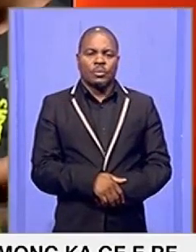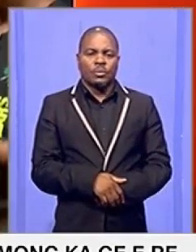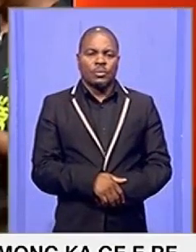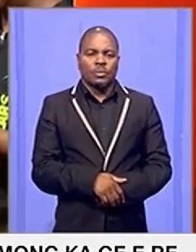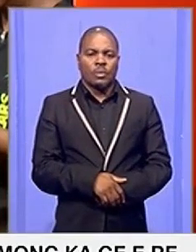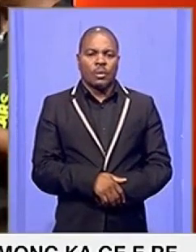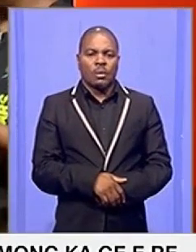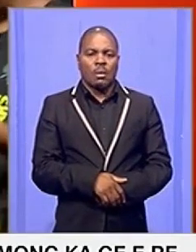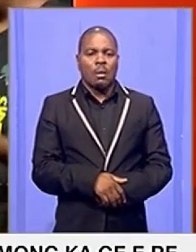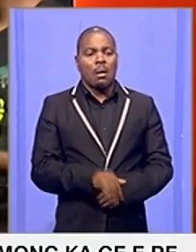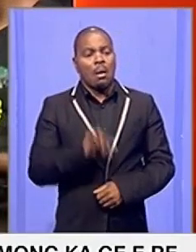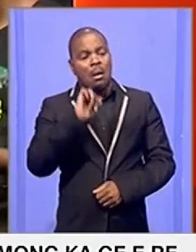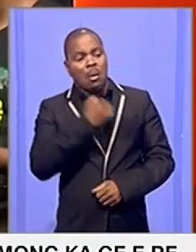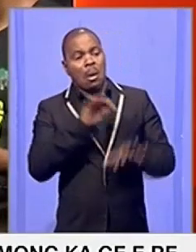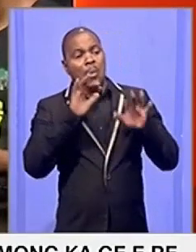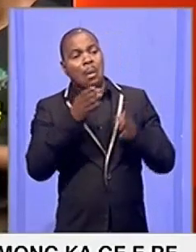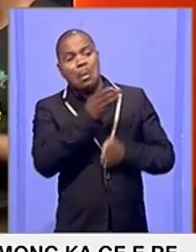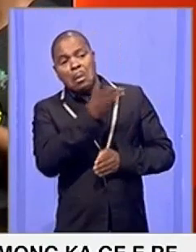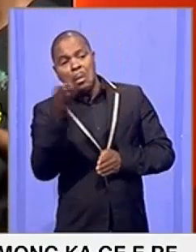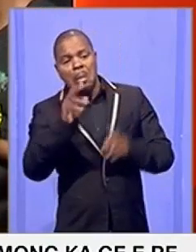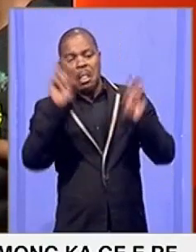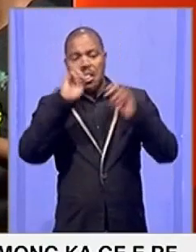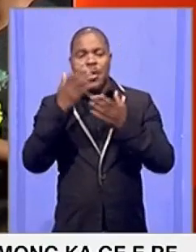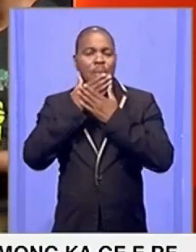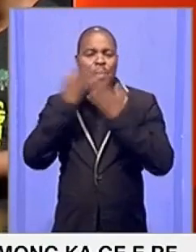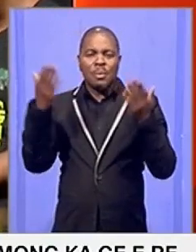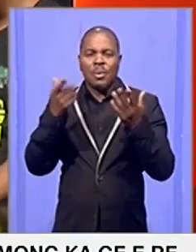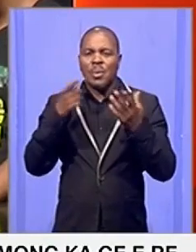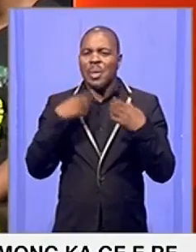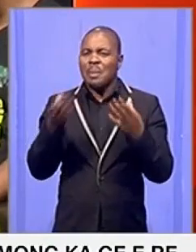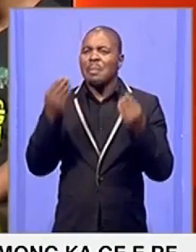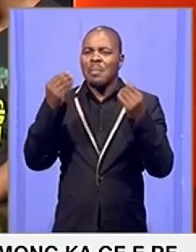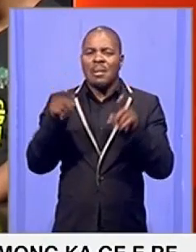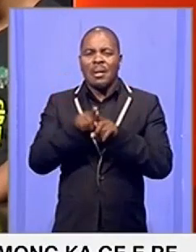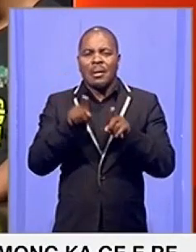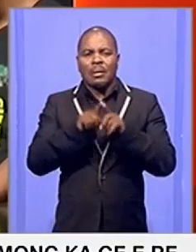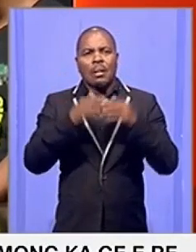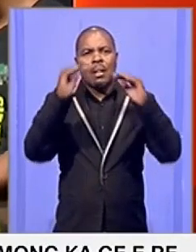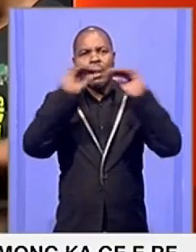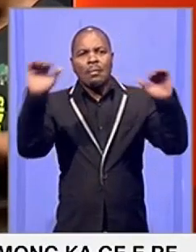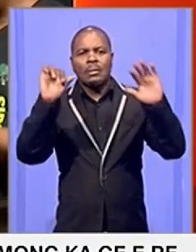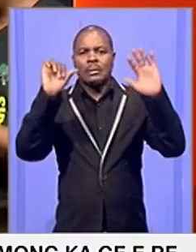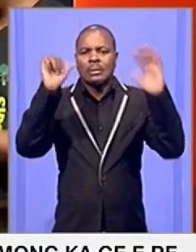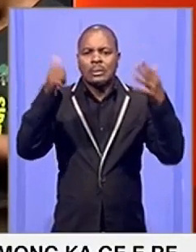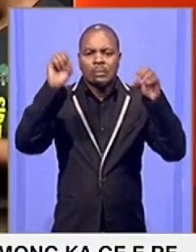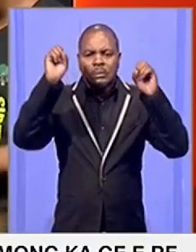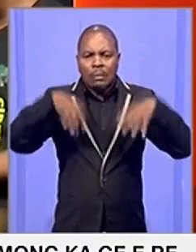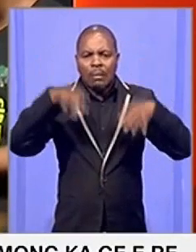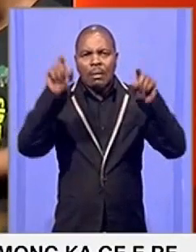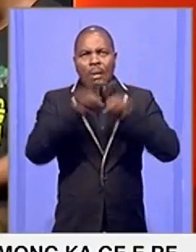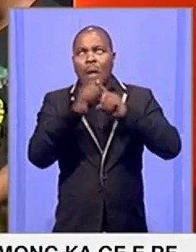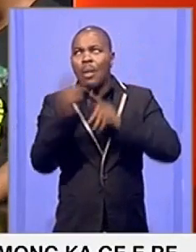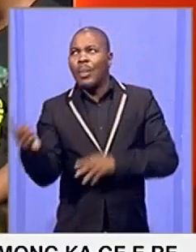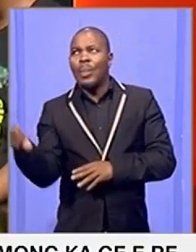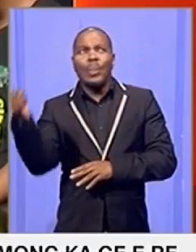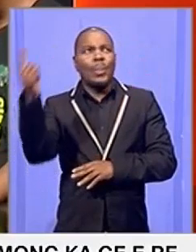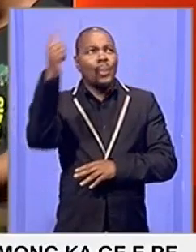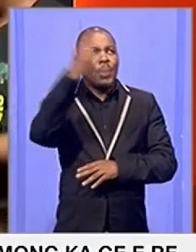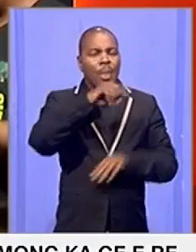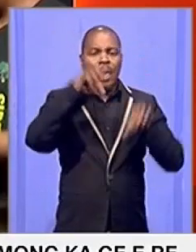Batho ba rena a bana motlhagase re fiwa dilo tša go tshwana le bo stage 6 mo re nnang letšatši ka moka re sena